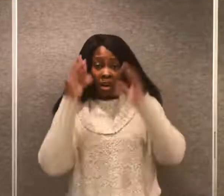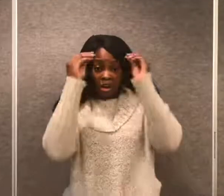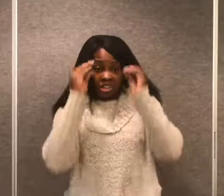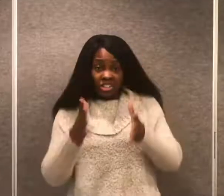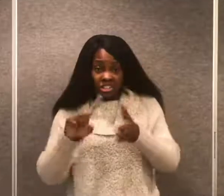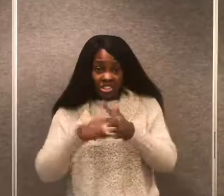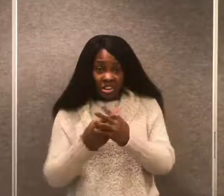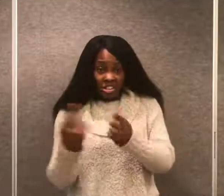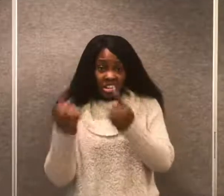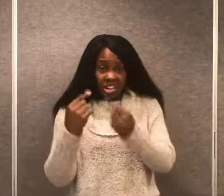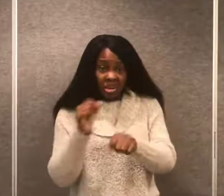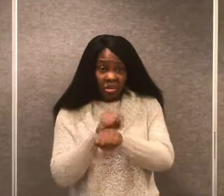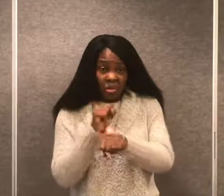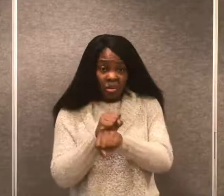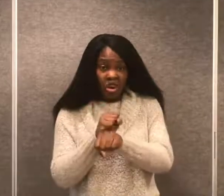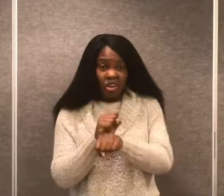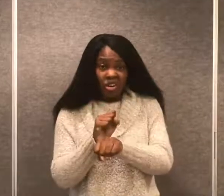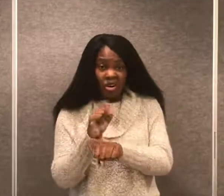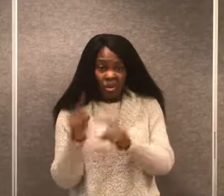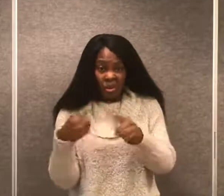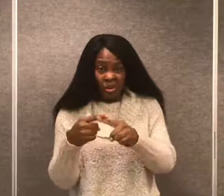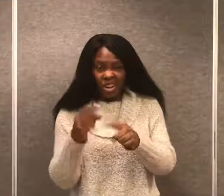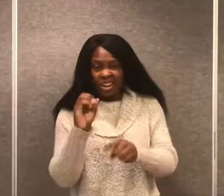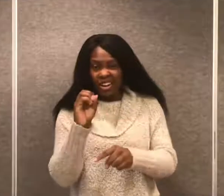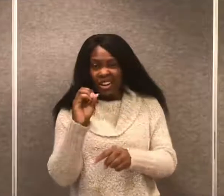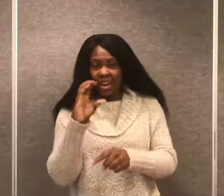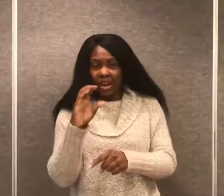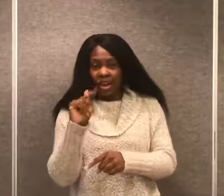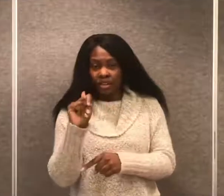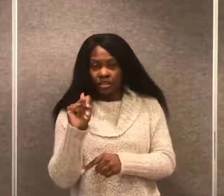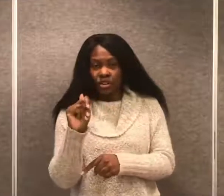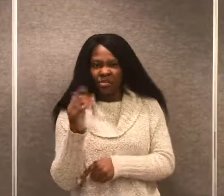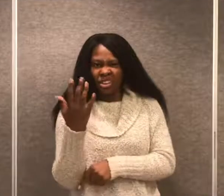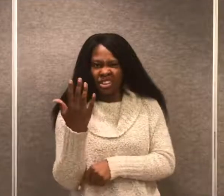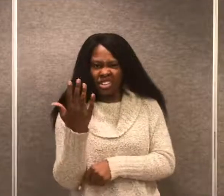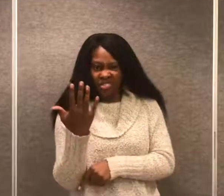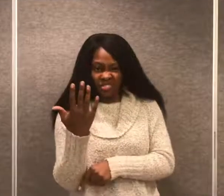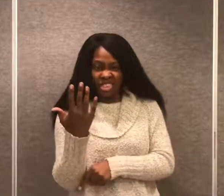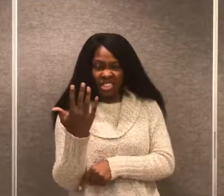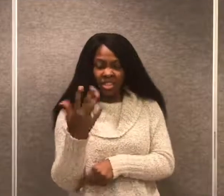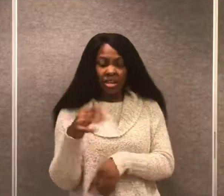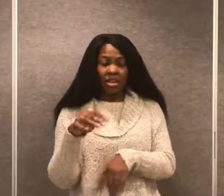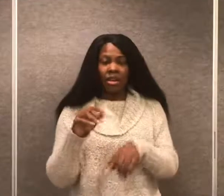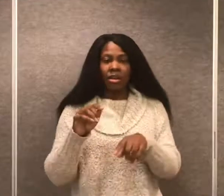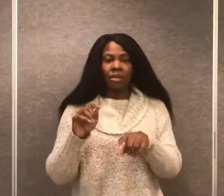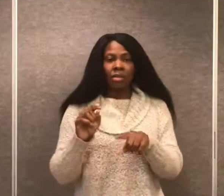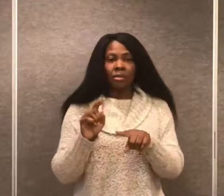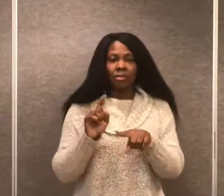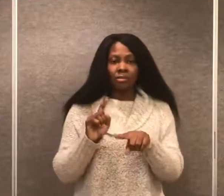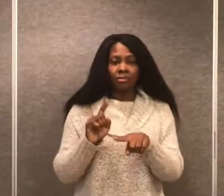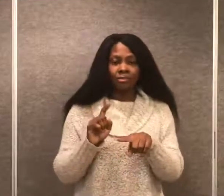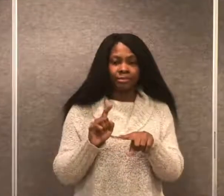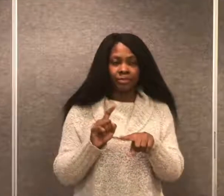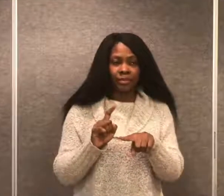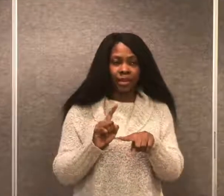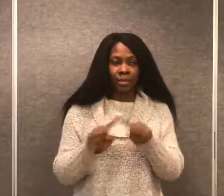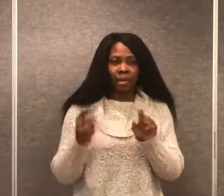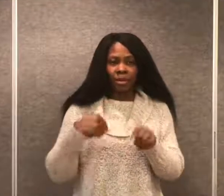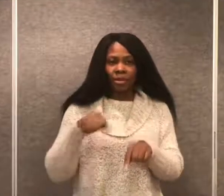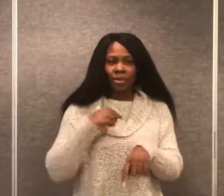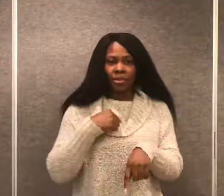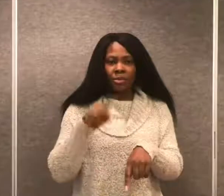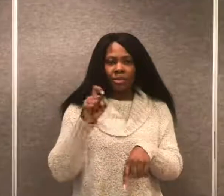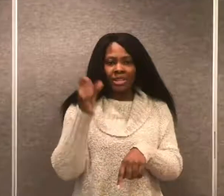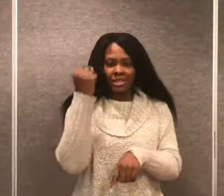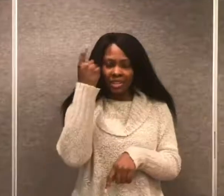5th. Some districts did not bring the teachers back, and some did. We have to understand that in the state of New Jersey, it's about